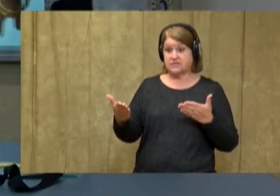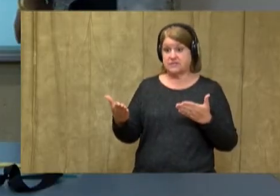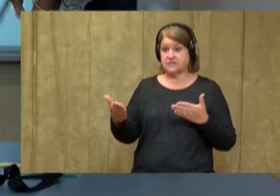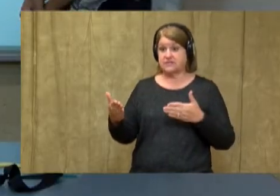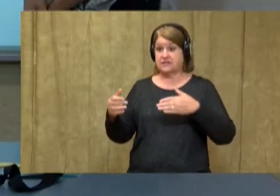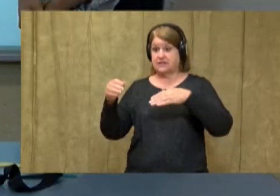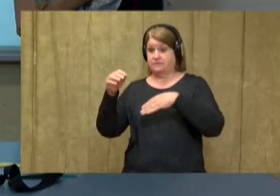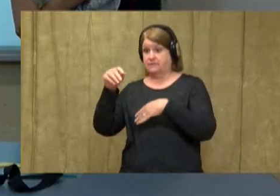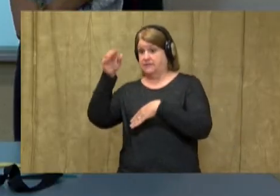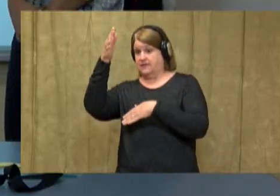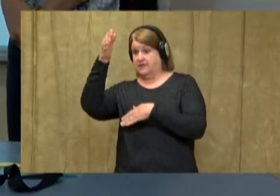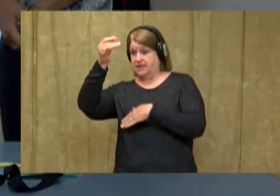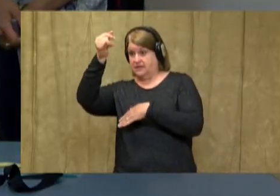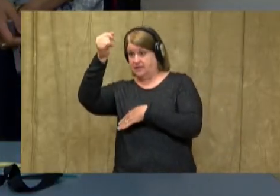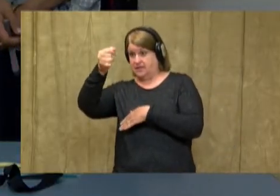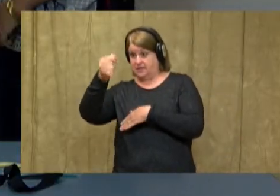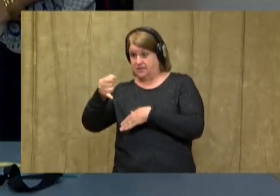here.